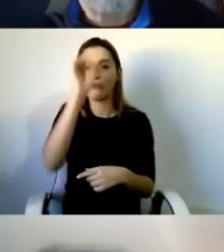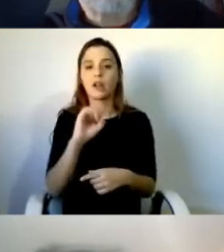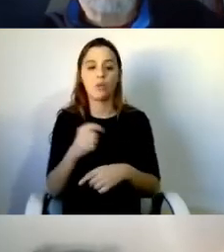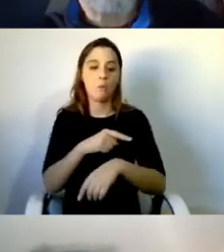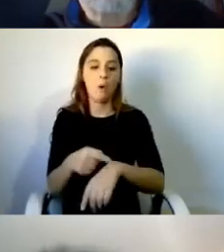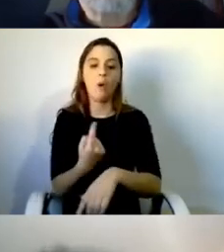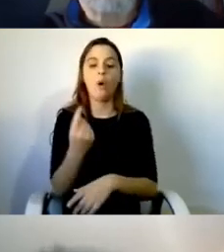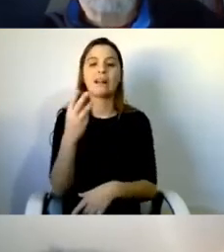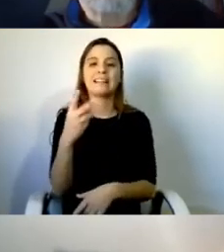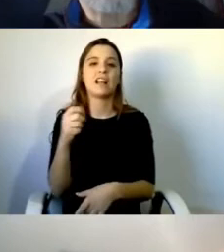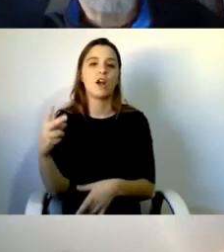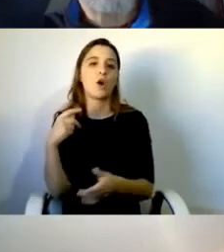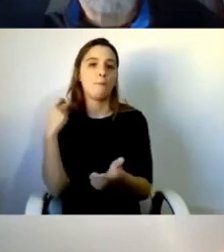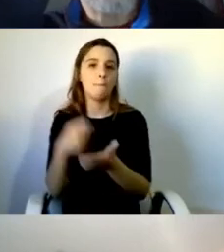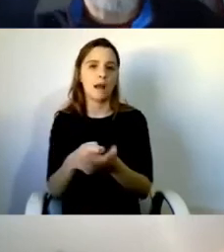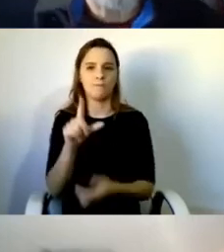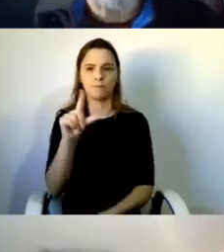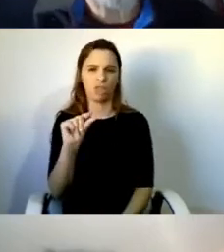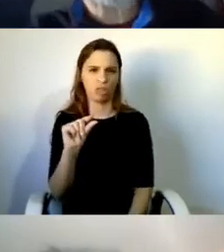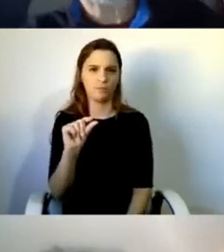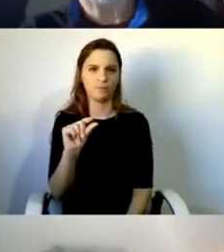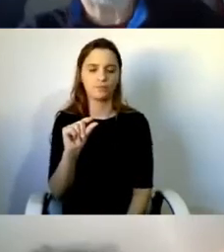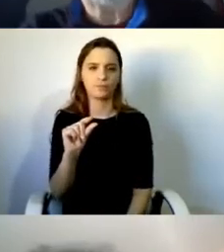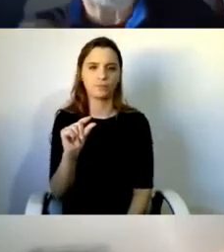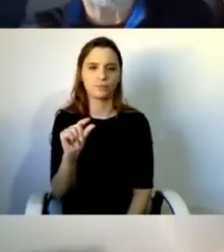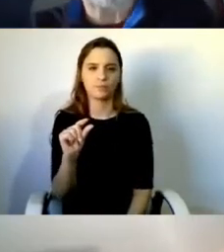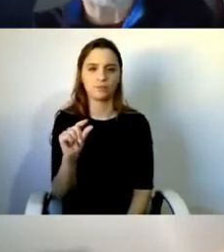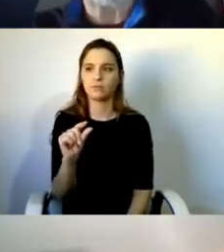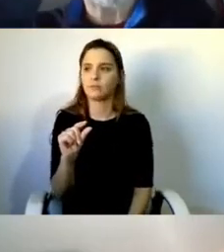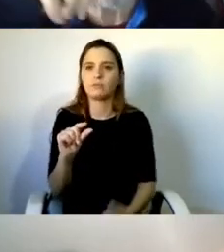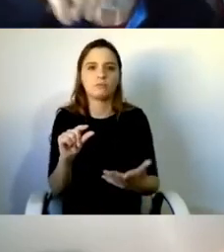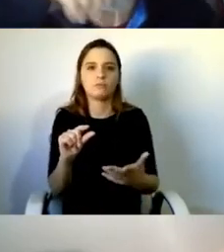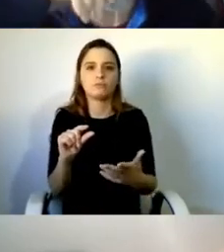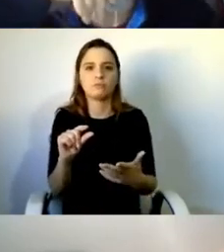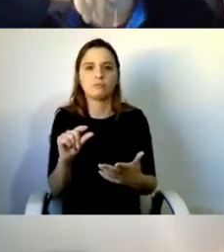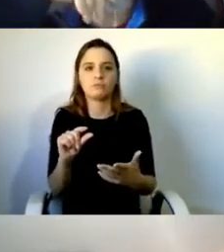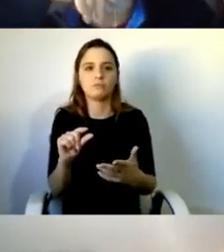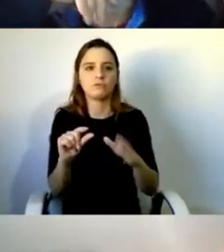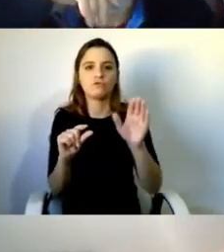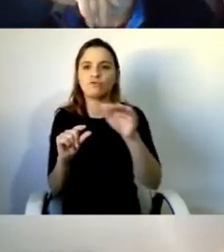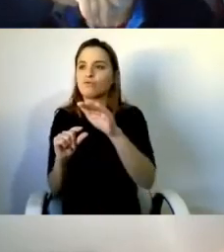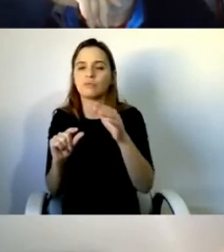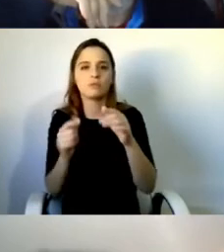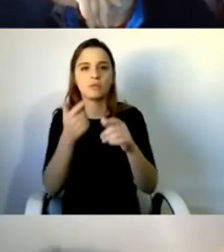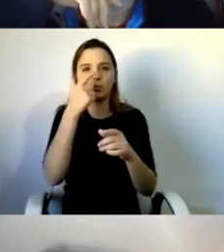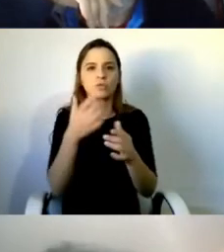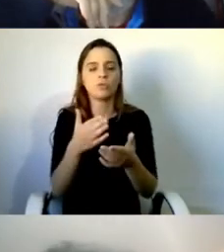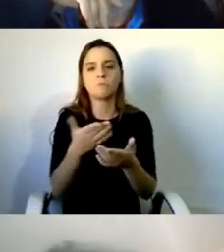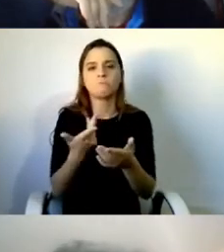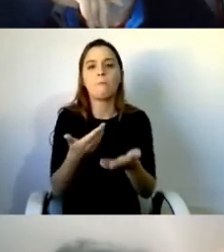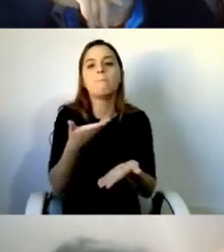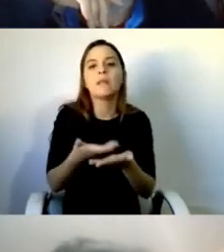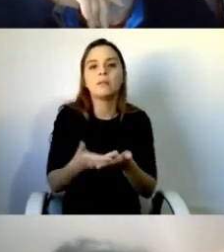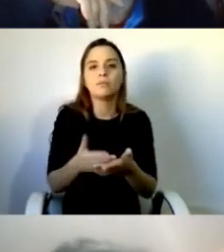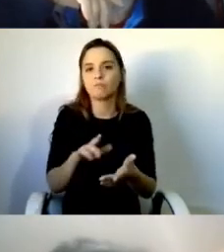you can't find an assistant for less than €5 or €6 per hour. So people